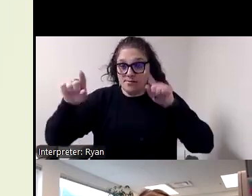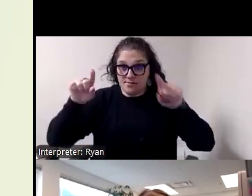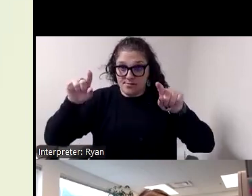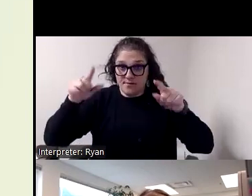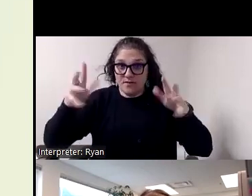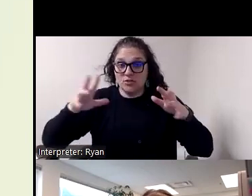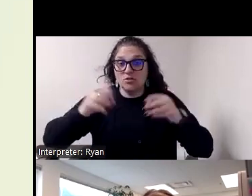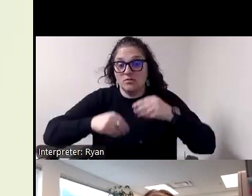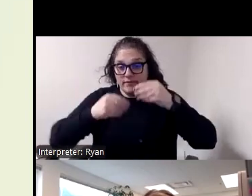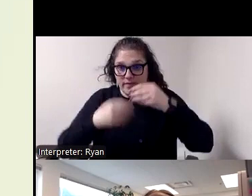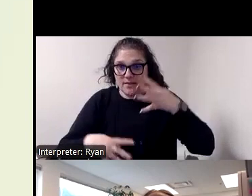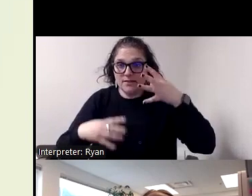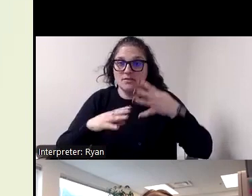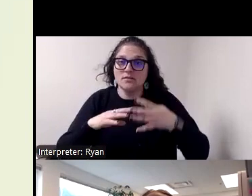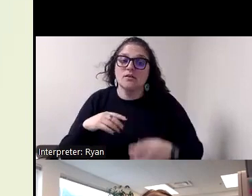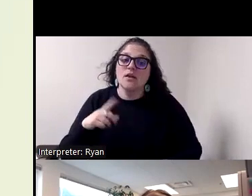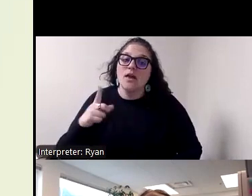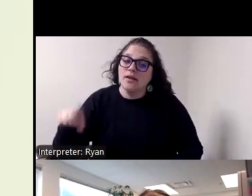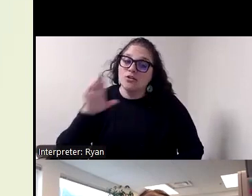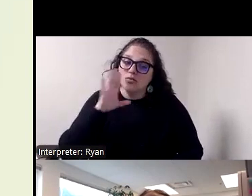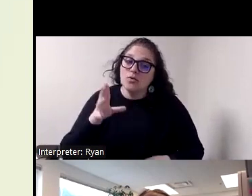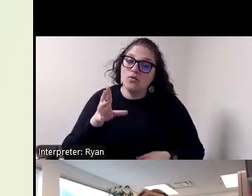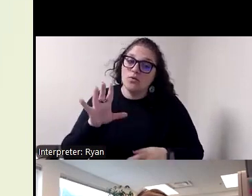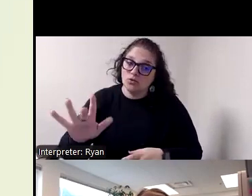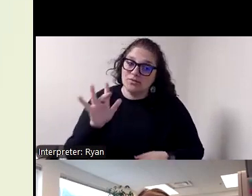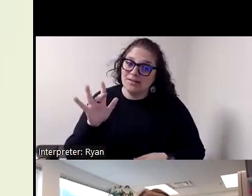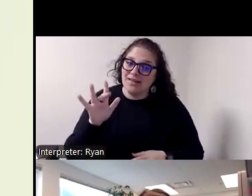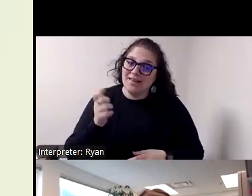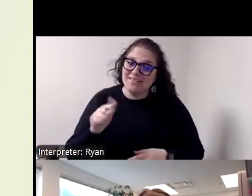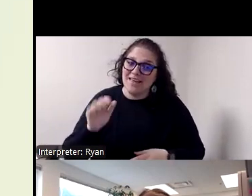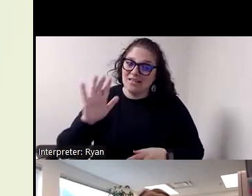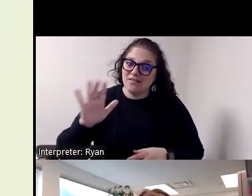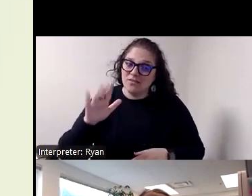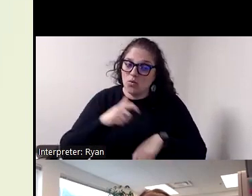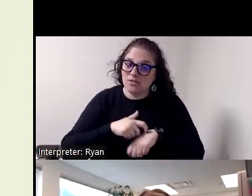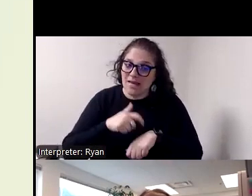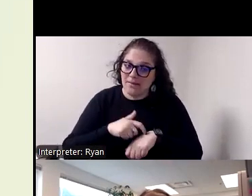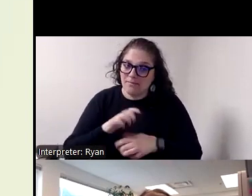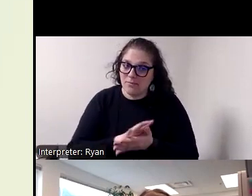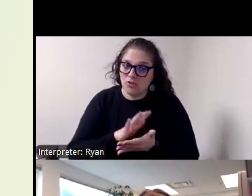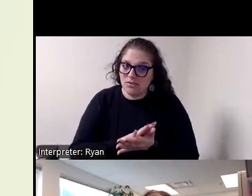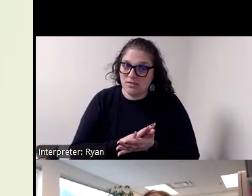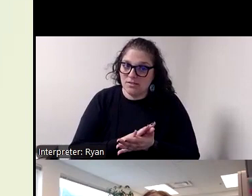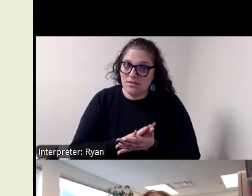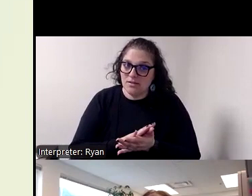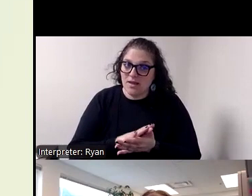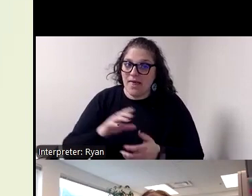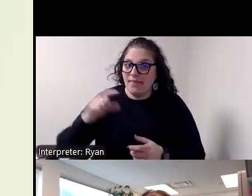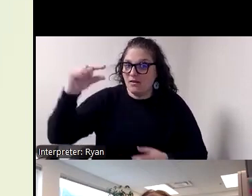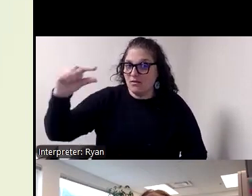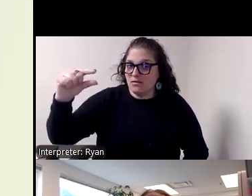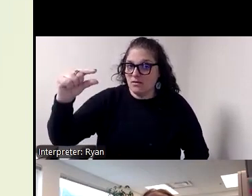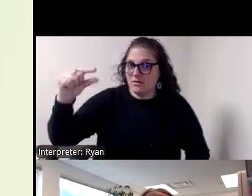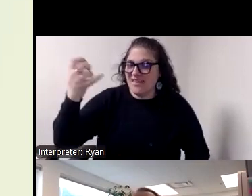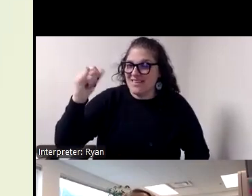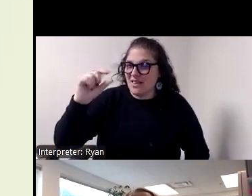the timesheets, and you'll want to select any of your employees' timesheets and click Take Task. And that's